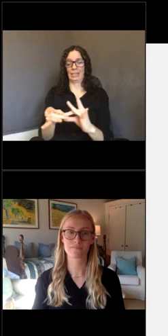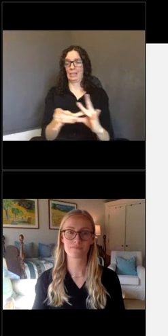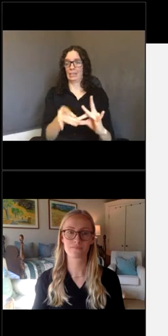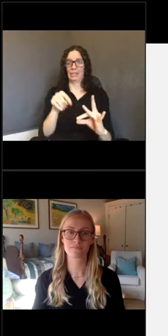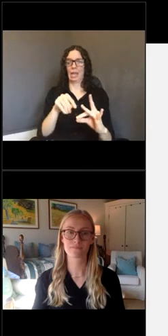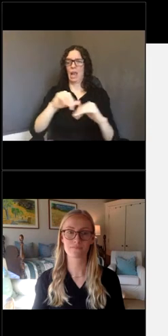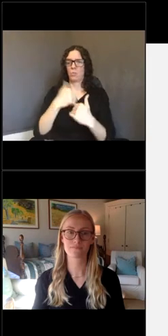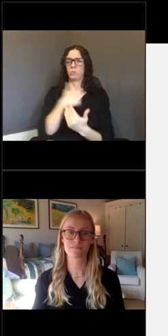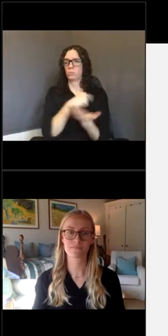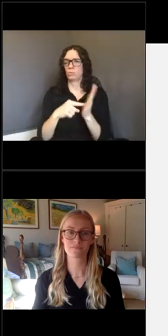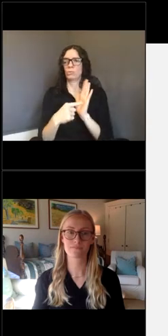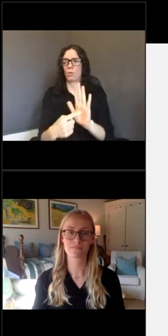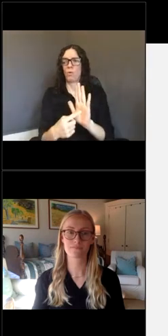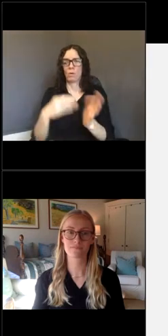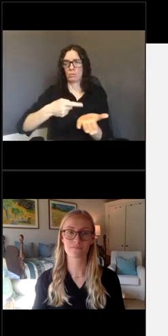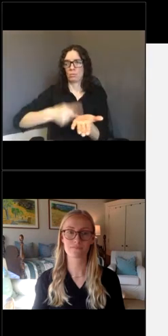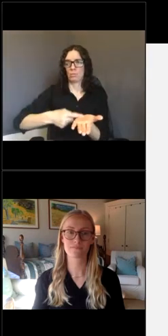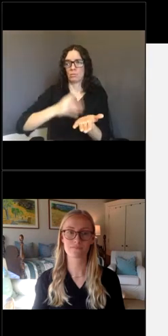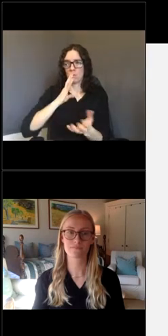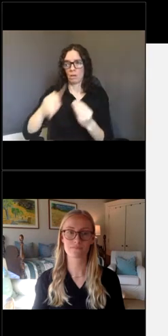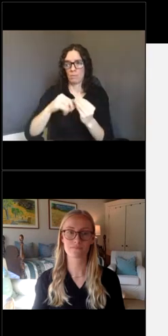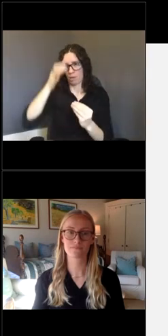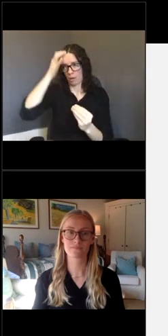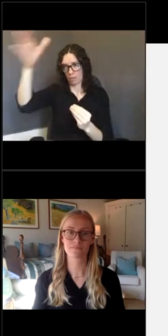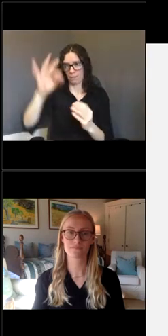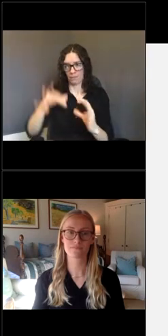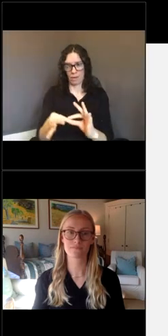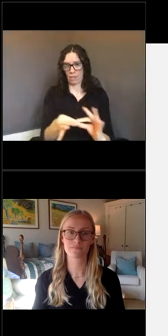but the main two